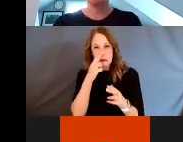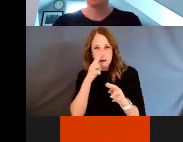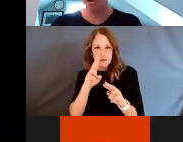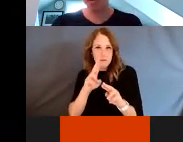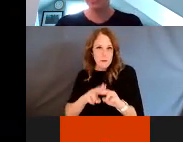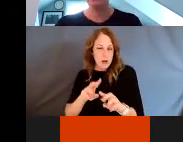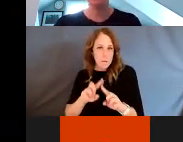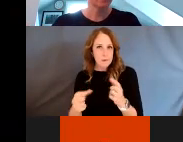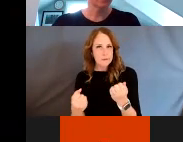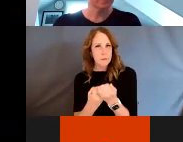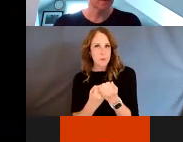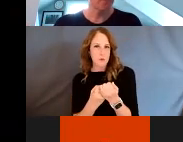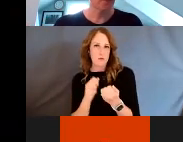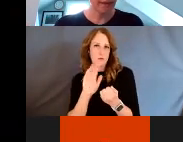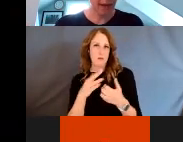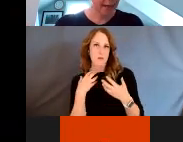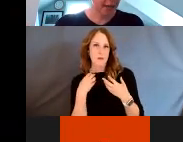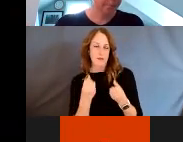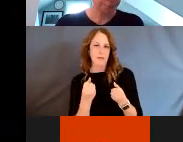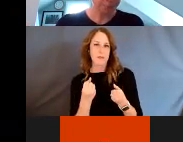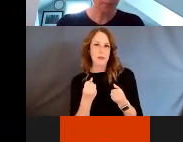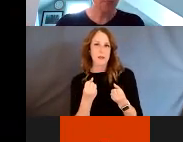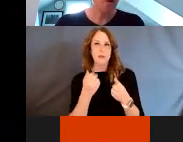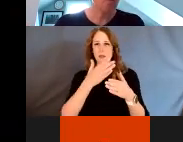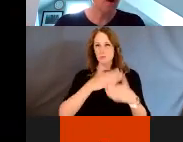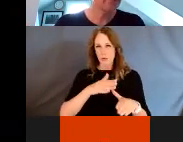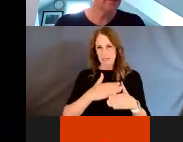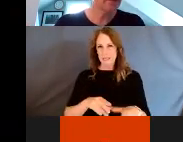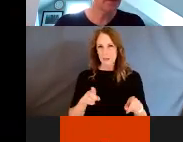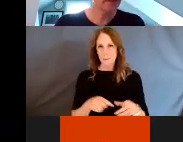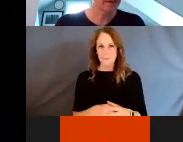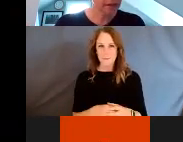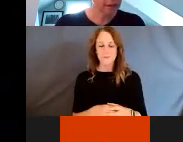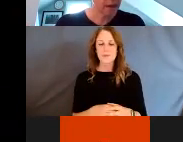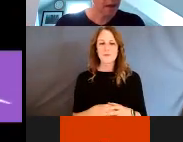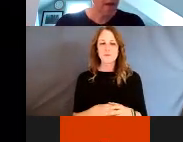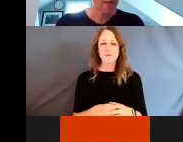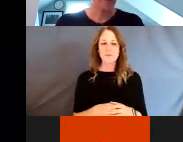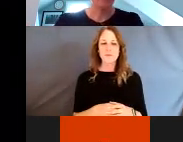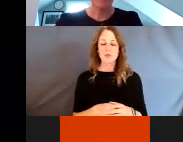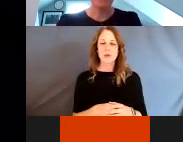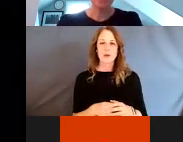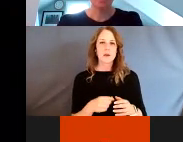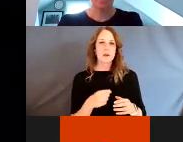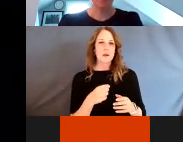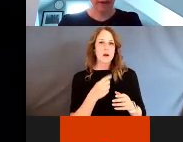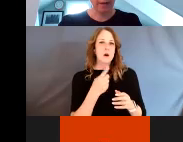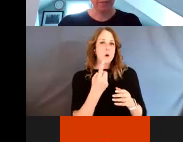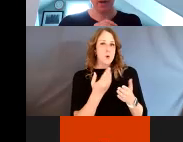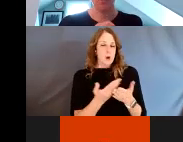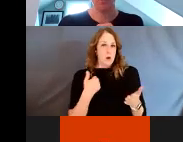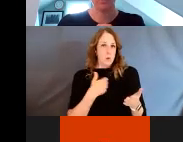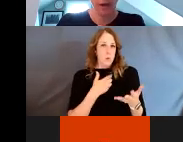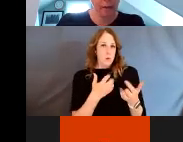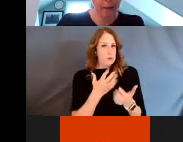support your health. So let's break that down. One of the things that we like to talk about right